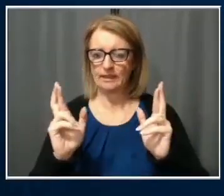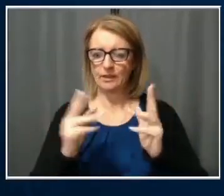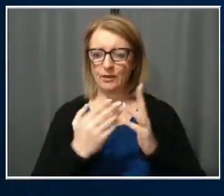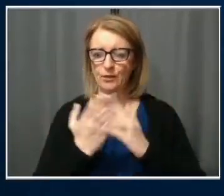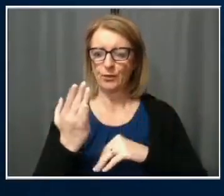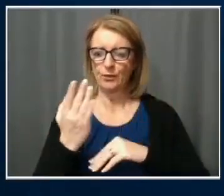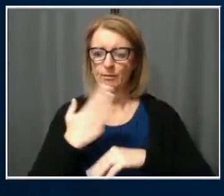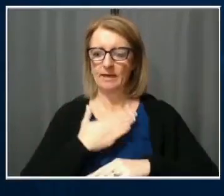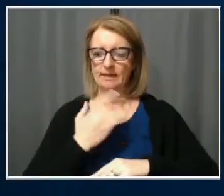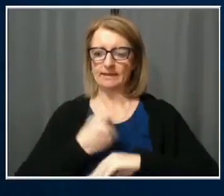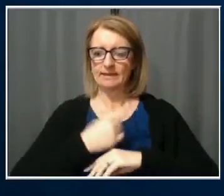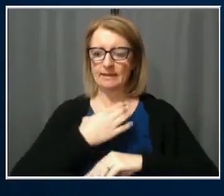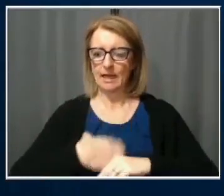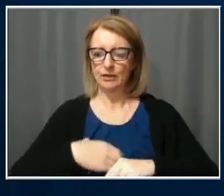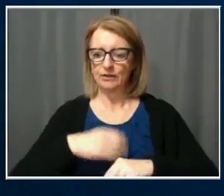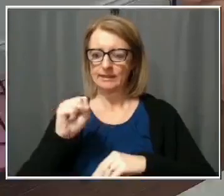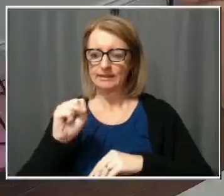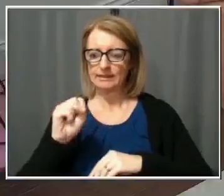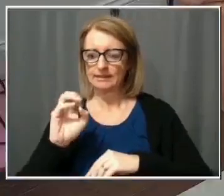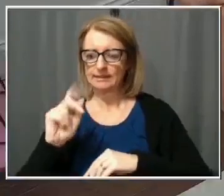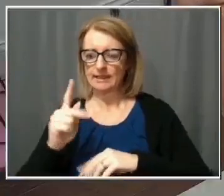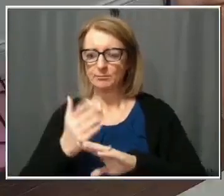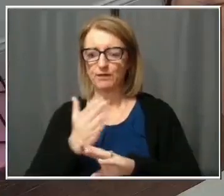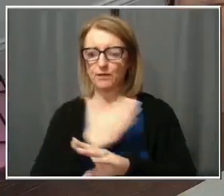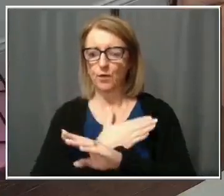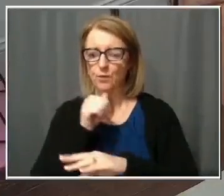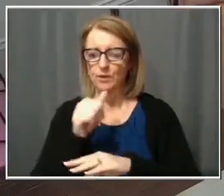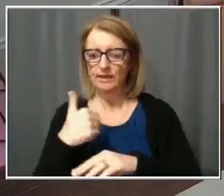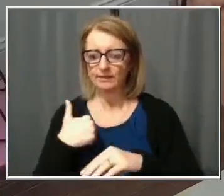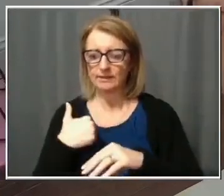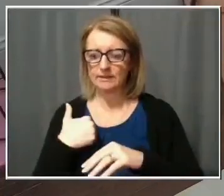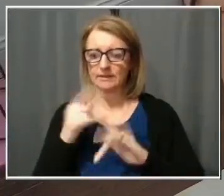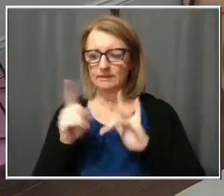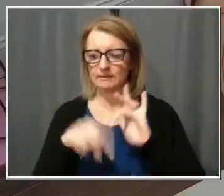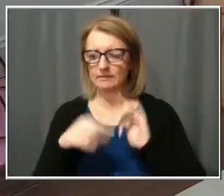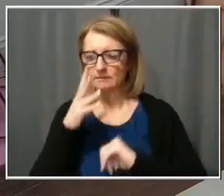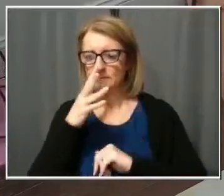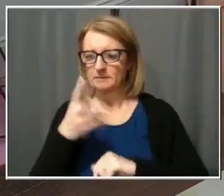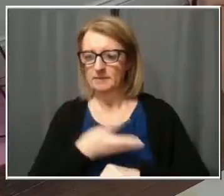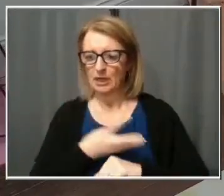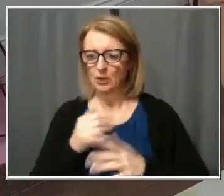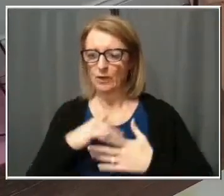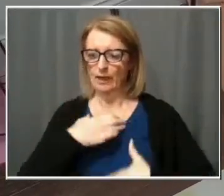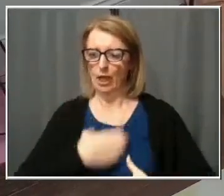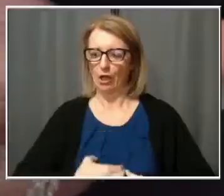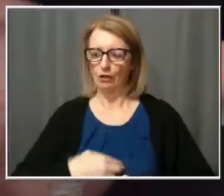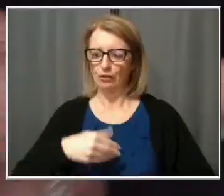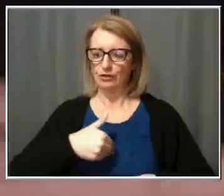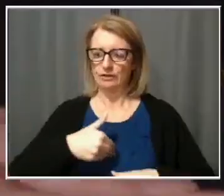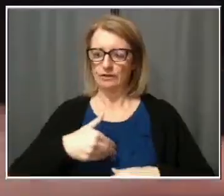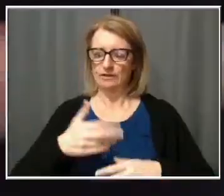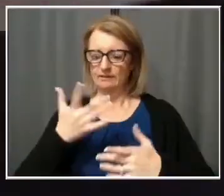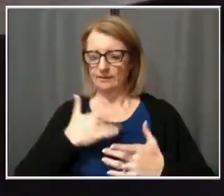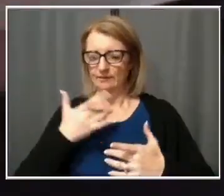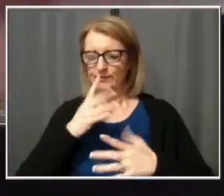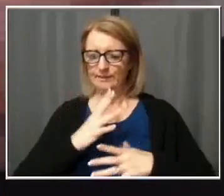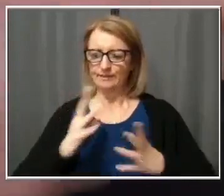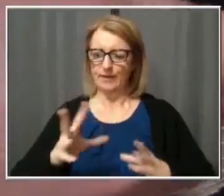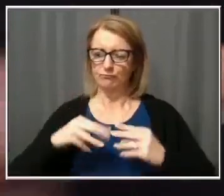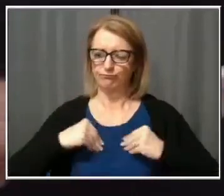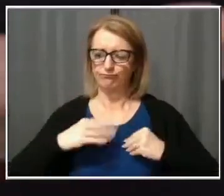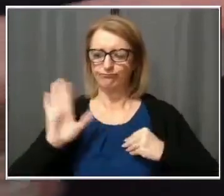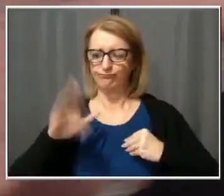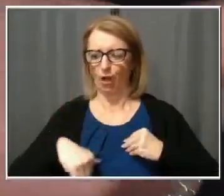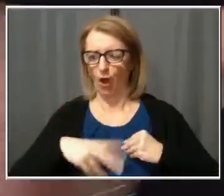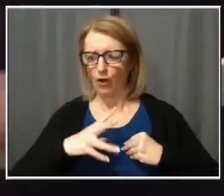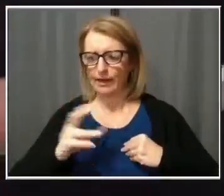I'm hungry, I eat a snack, which before I wouldn't have done. I would have just ignored that hunger and just been like, it's fine, I'll make it till lunch or I'll make it till dinner. And then